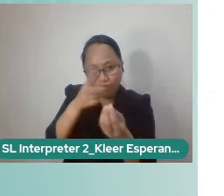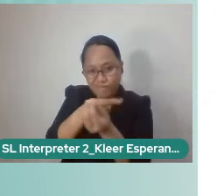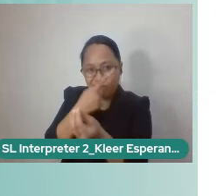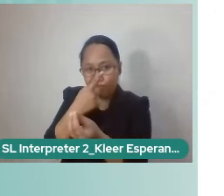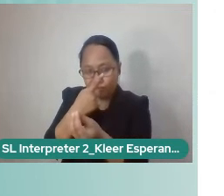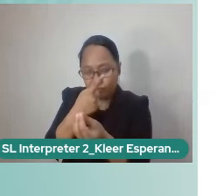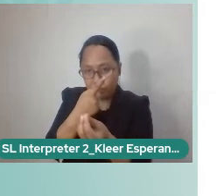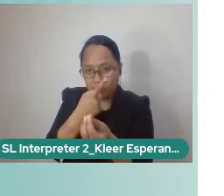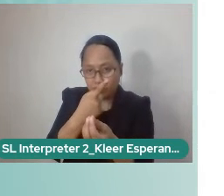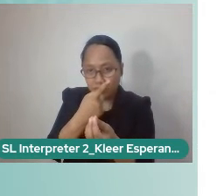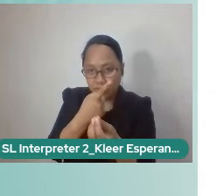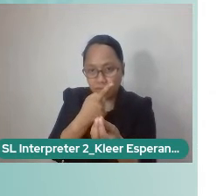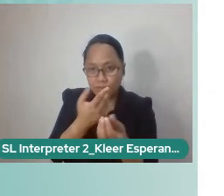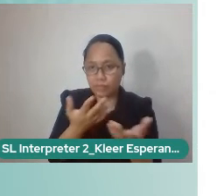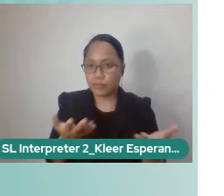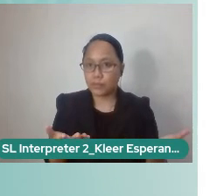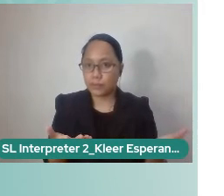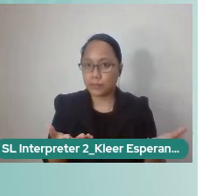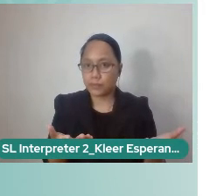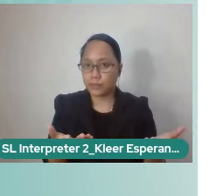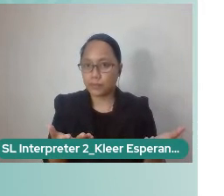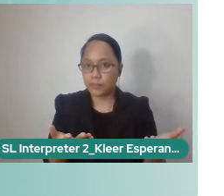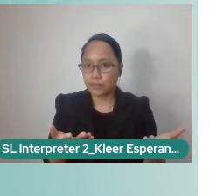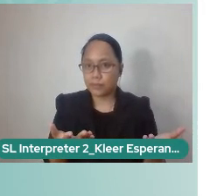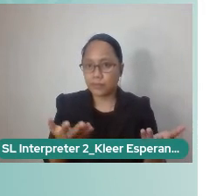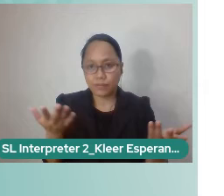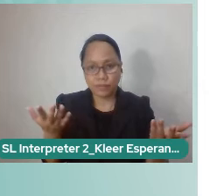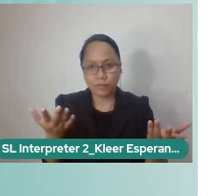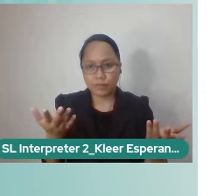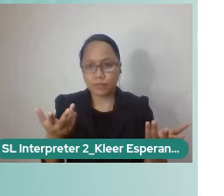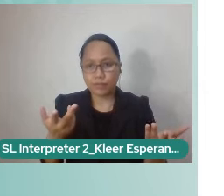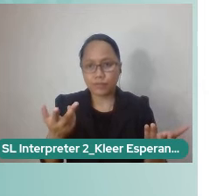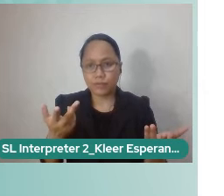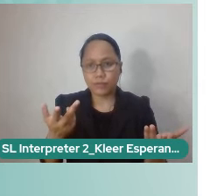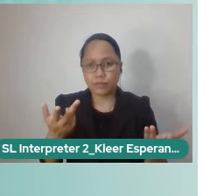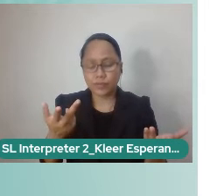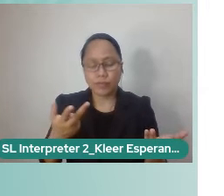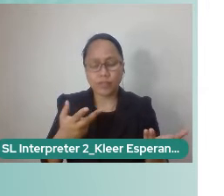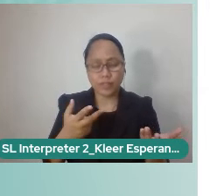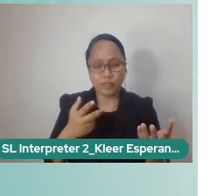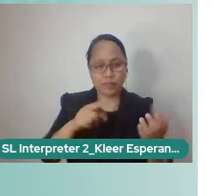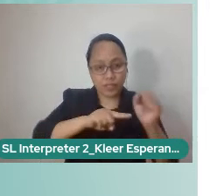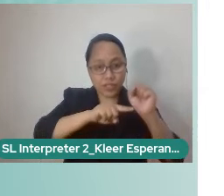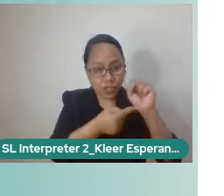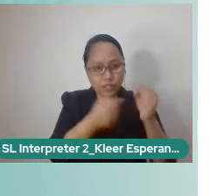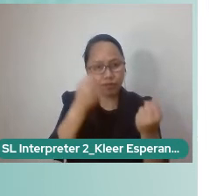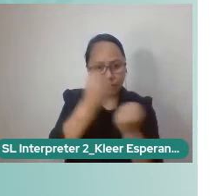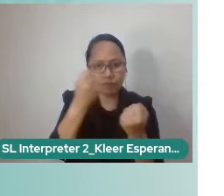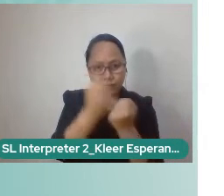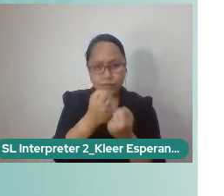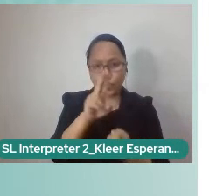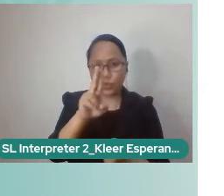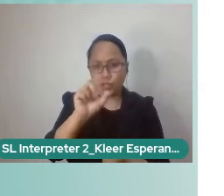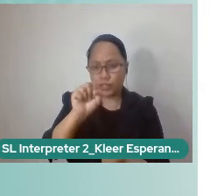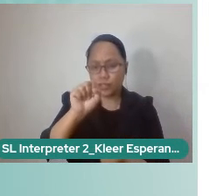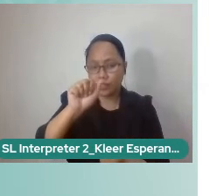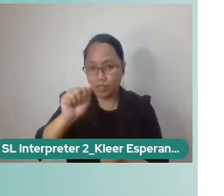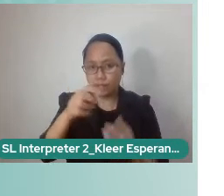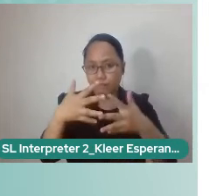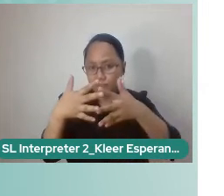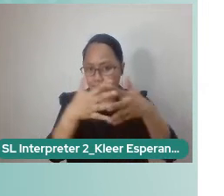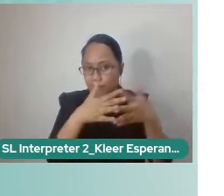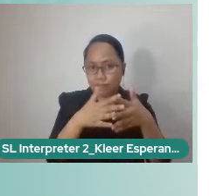prevention strategy. This is a project funded by UNITAID from 2019 to November